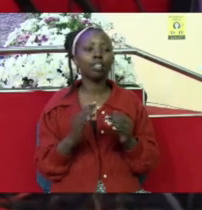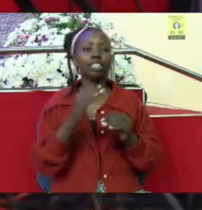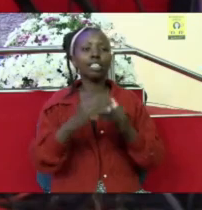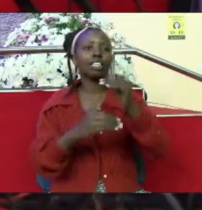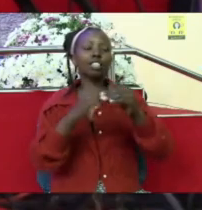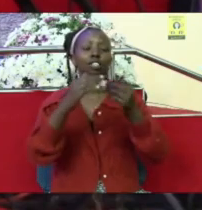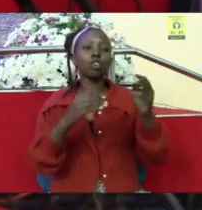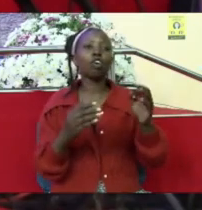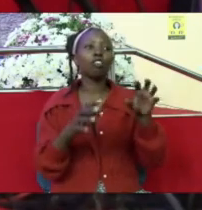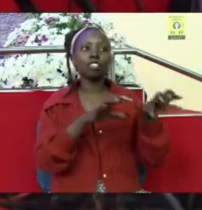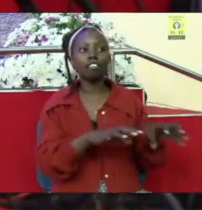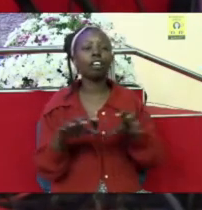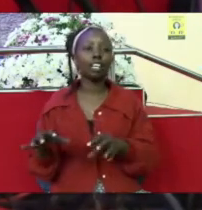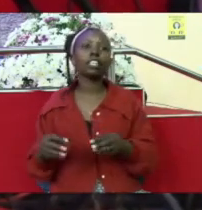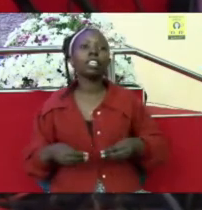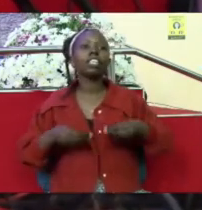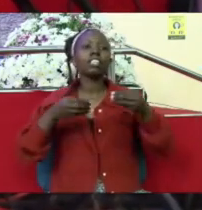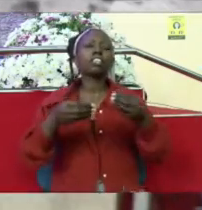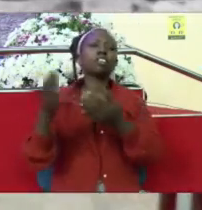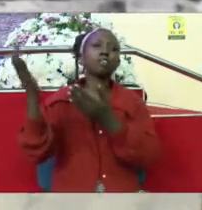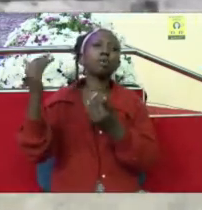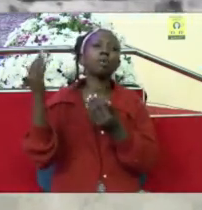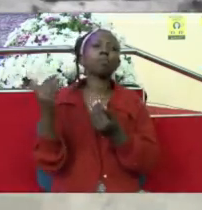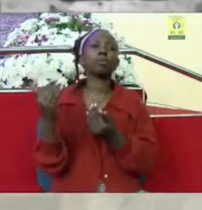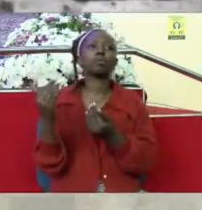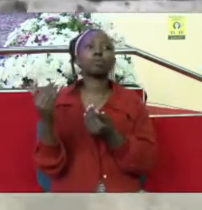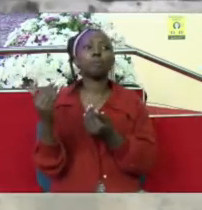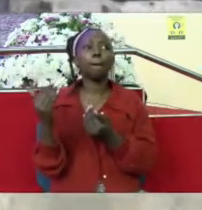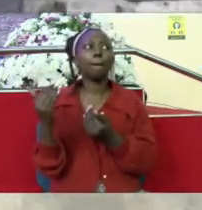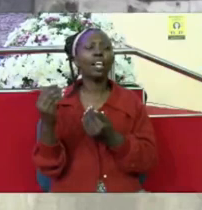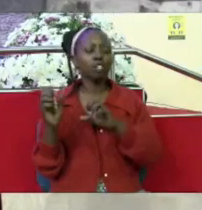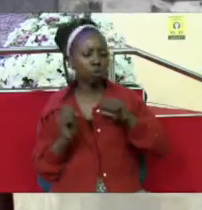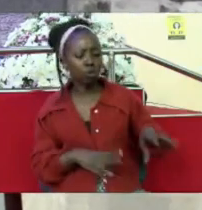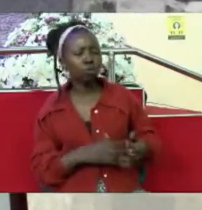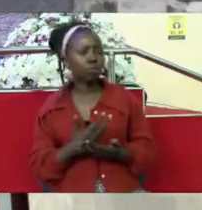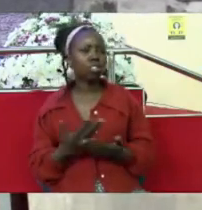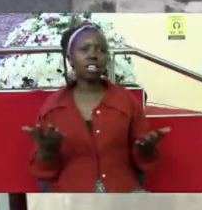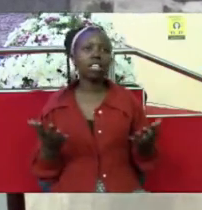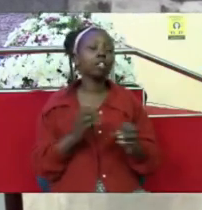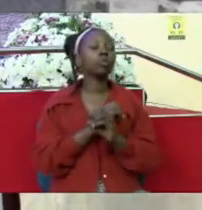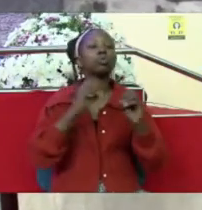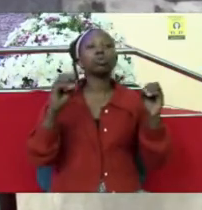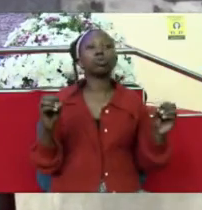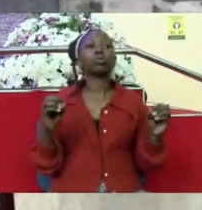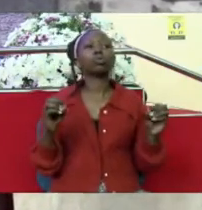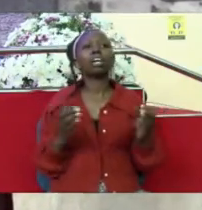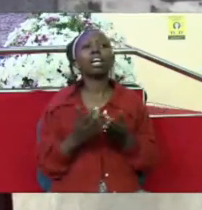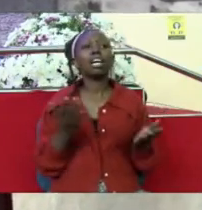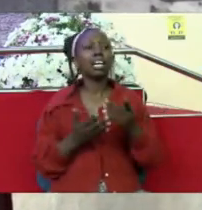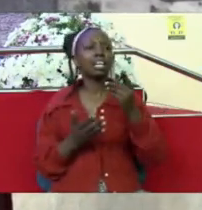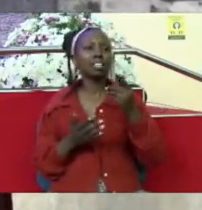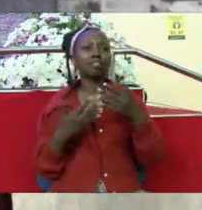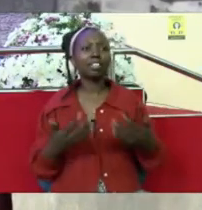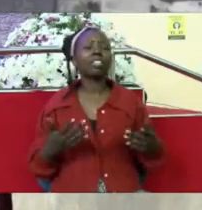hope. Inatoa tumaini. So you don't lose anything even the process. Hautapoteza kitu katika kupitia hiyo hali. Kule umepitia. Where you are passing